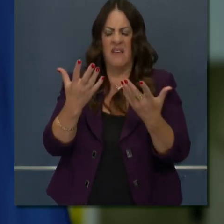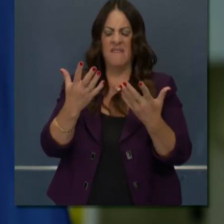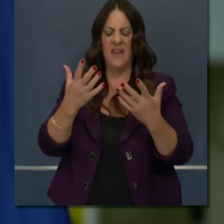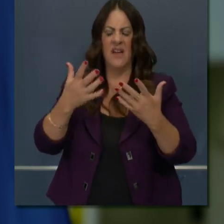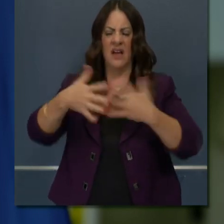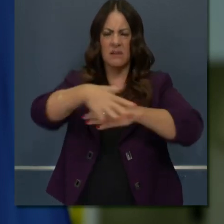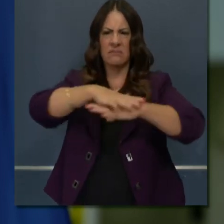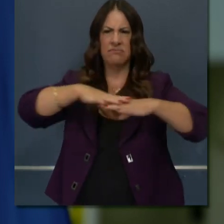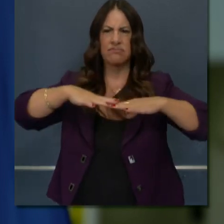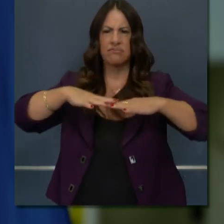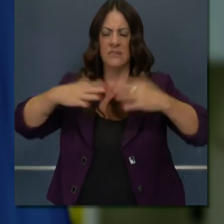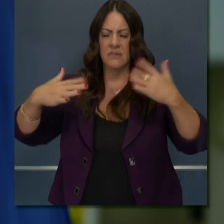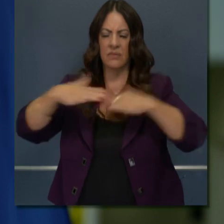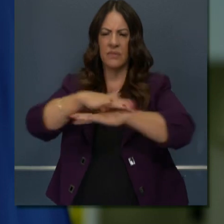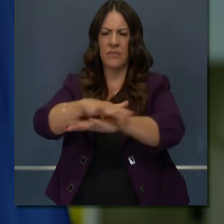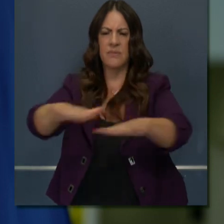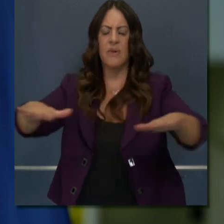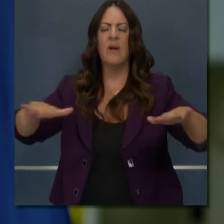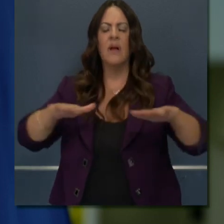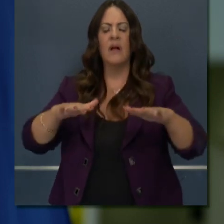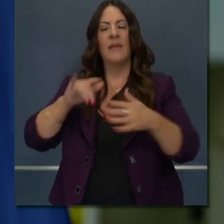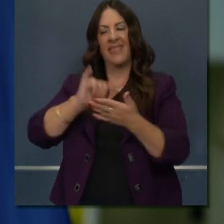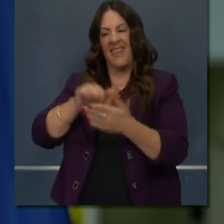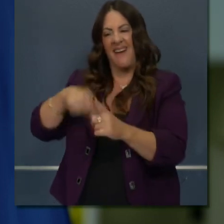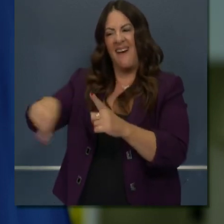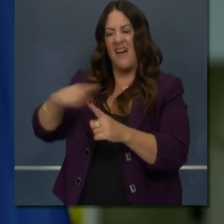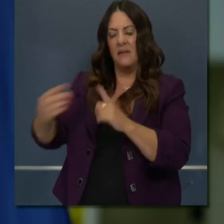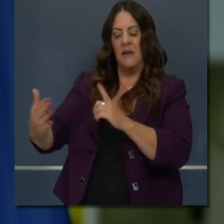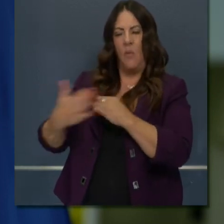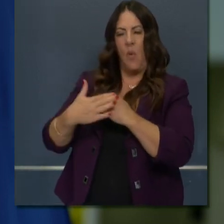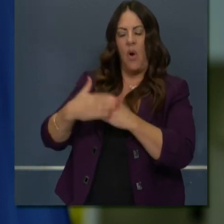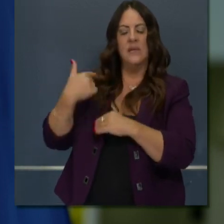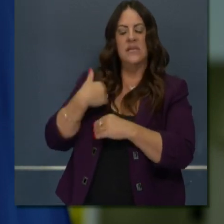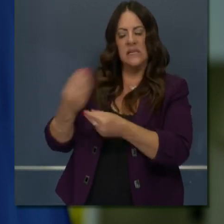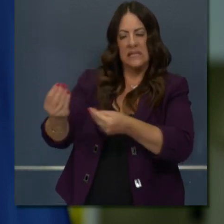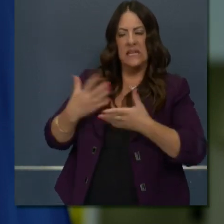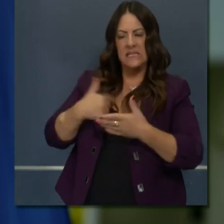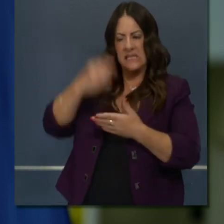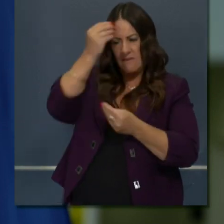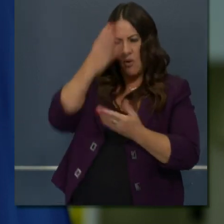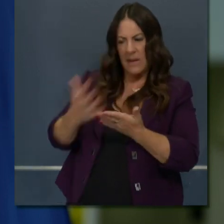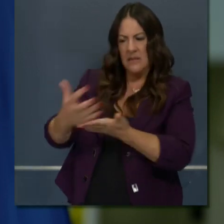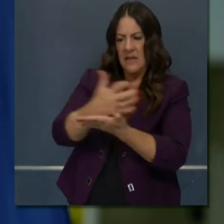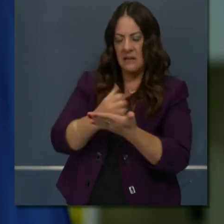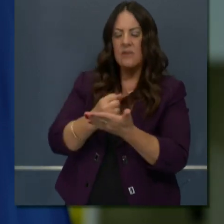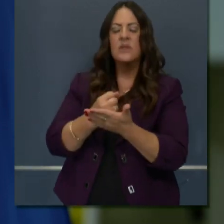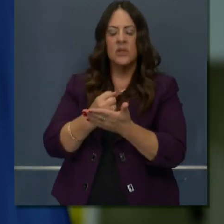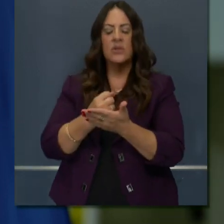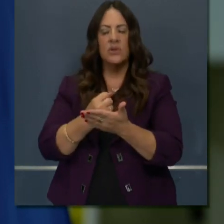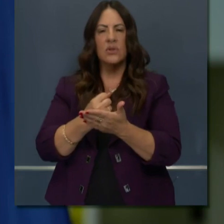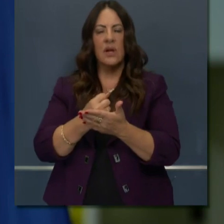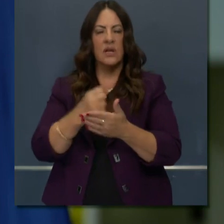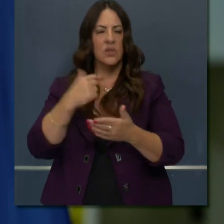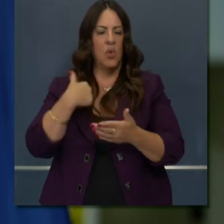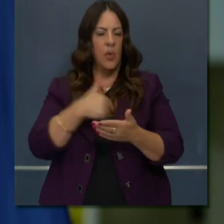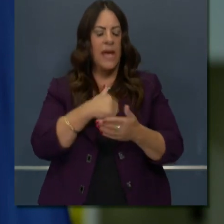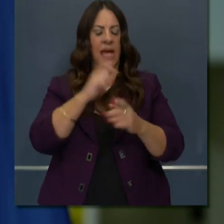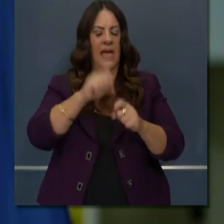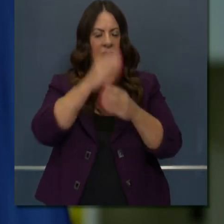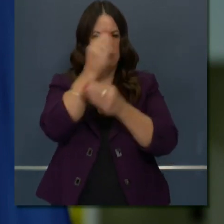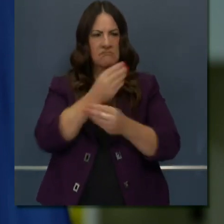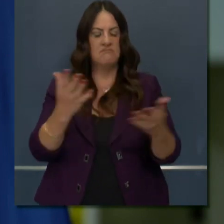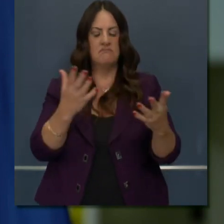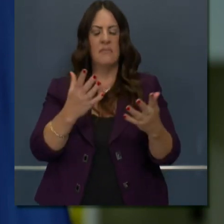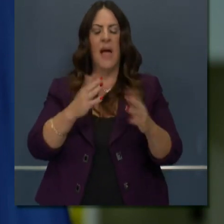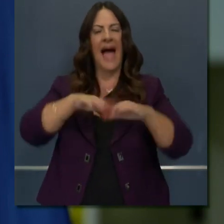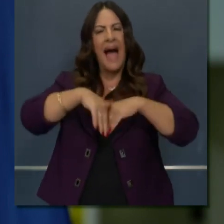The Shake alert is supplied with information from the CGS. But really, in terms of how